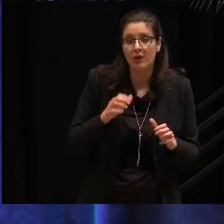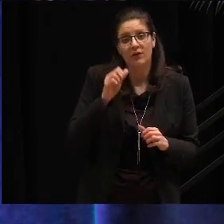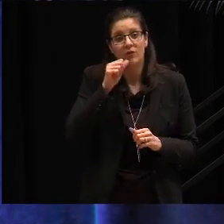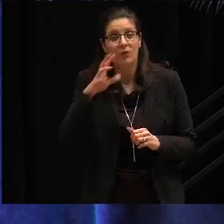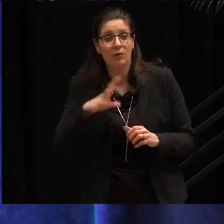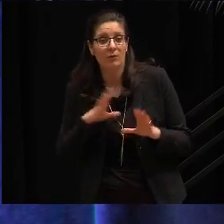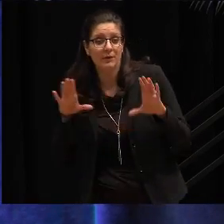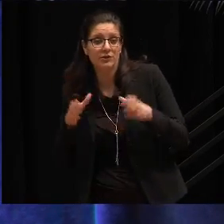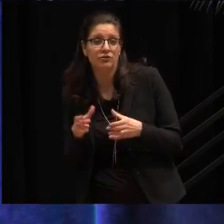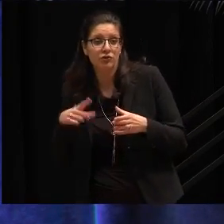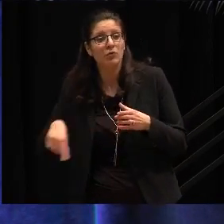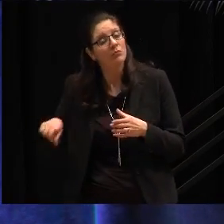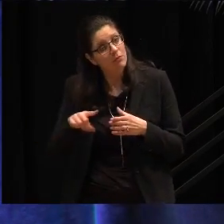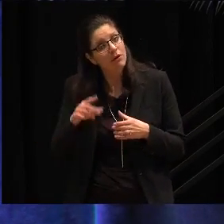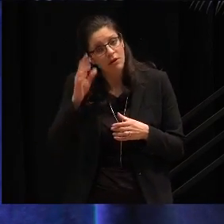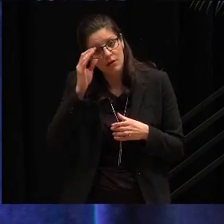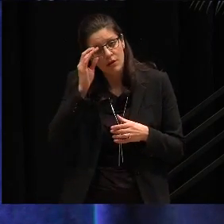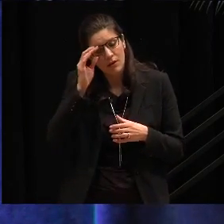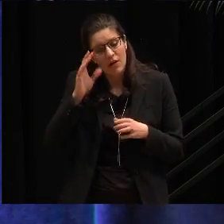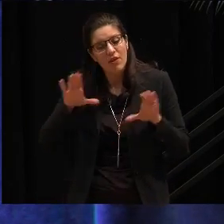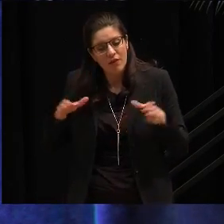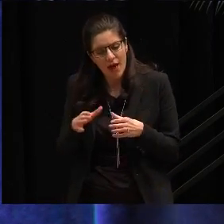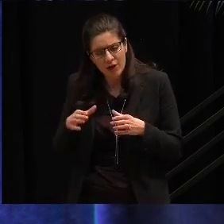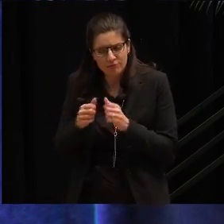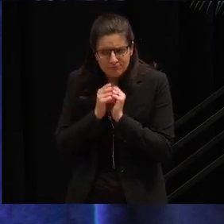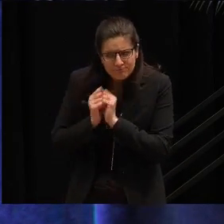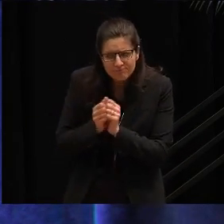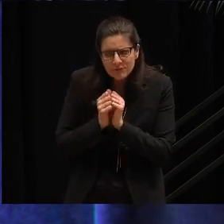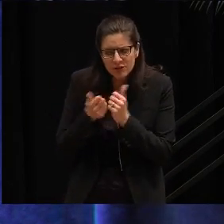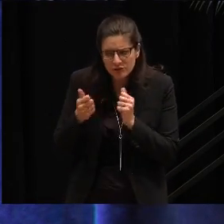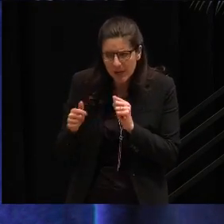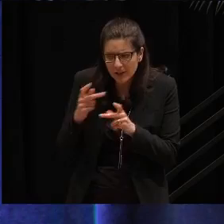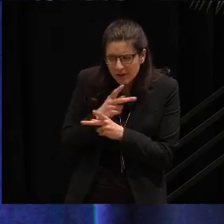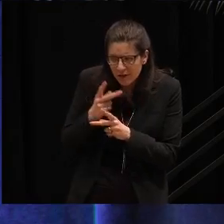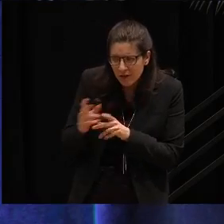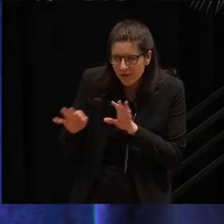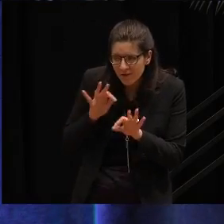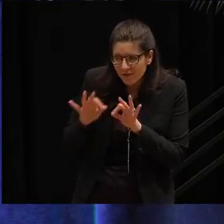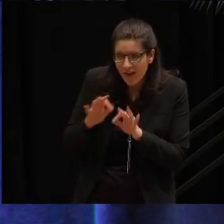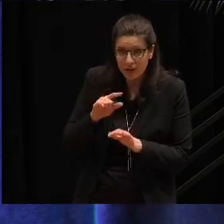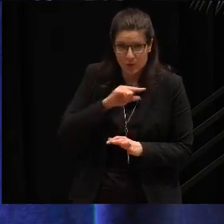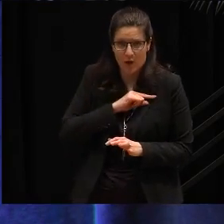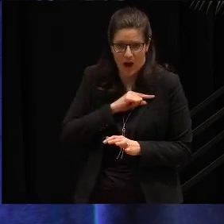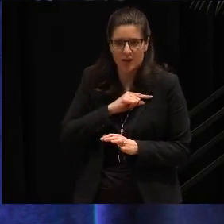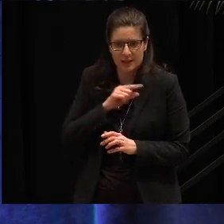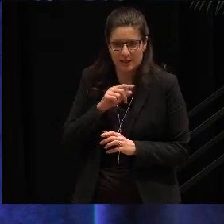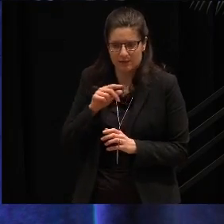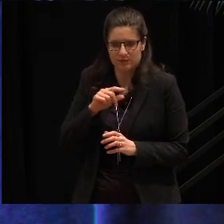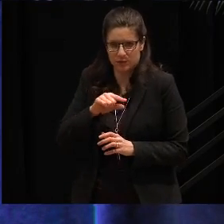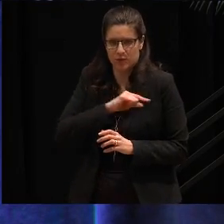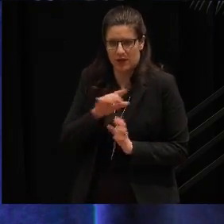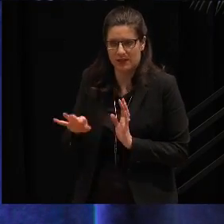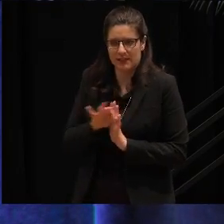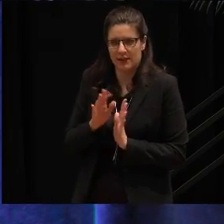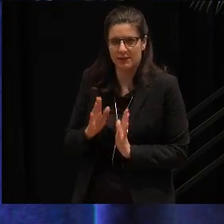groups, the groups that are getting together and trying to find quality candidates, I get it. I mean, they can win